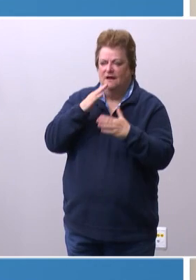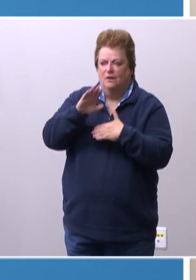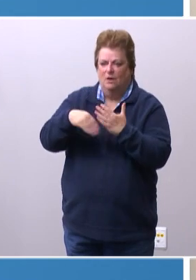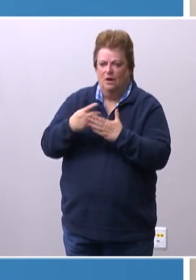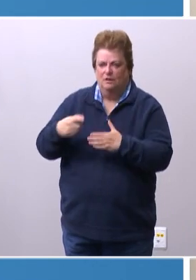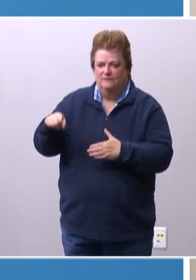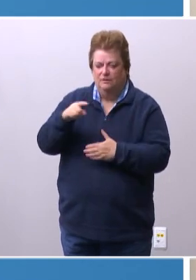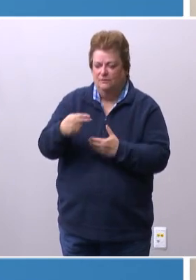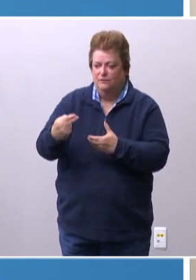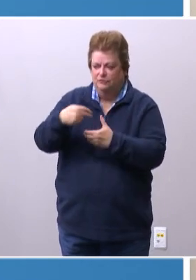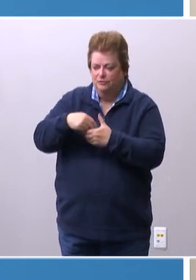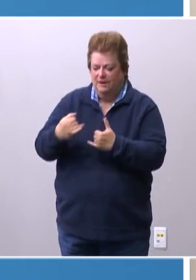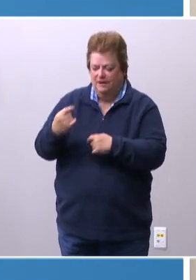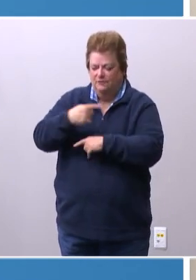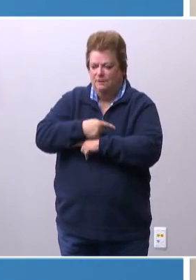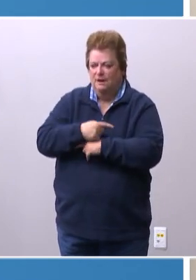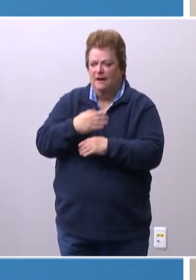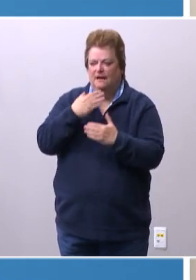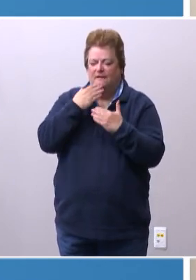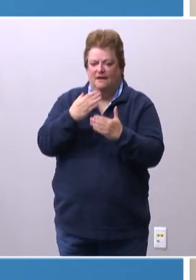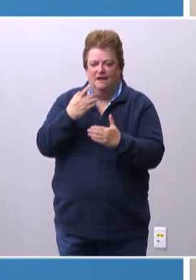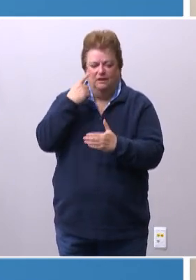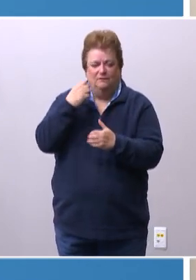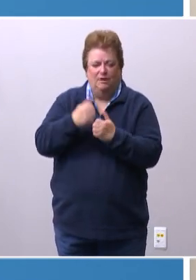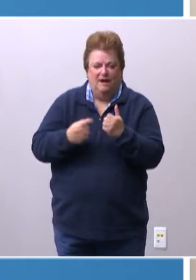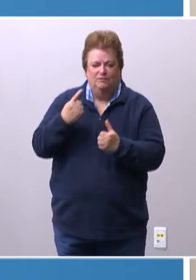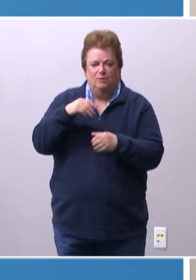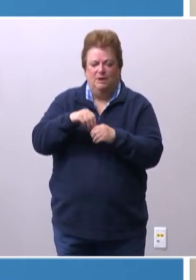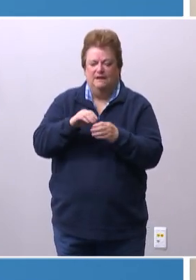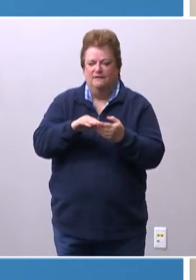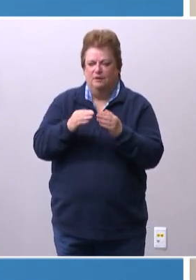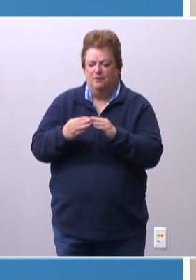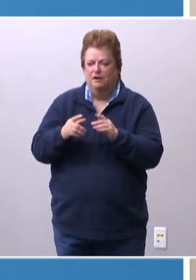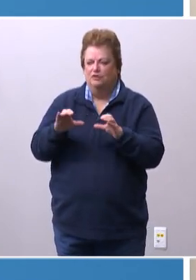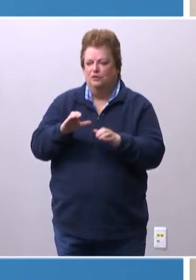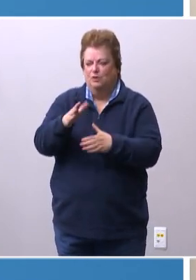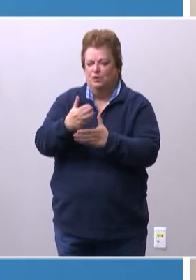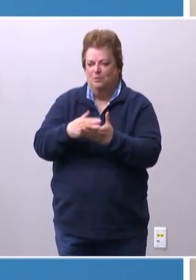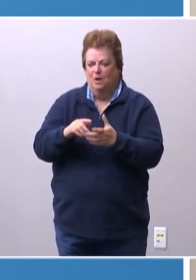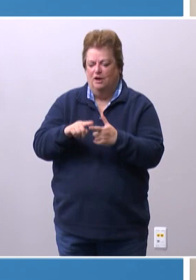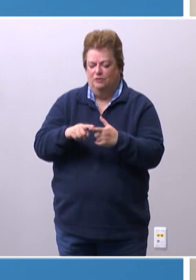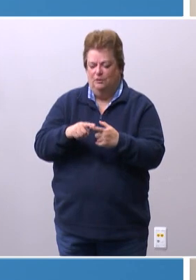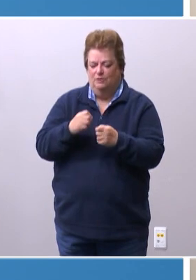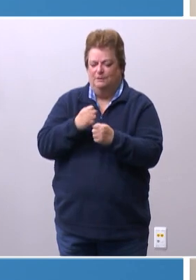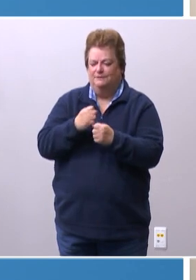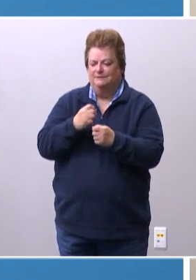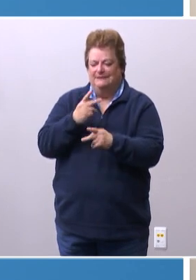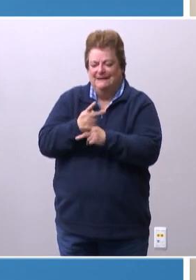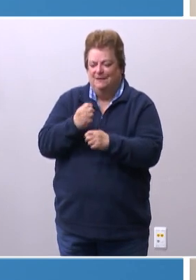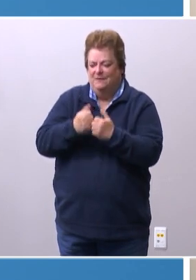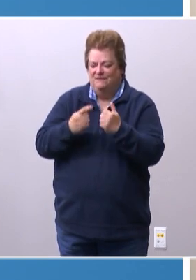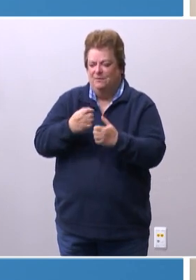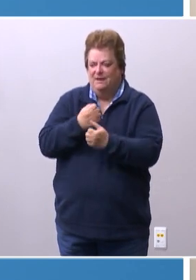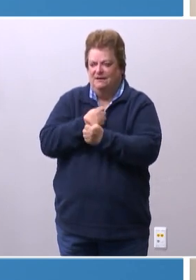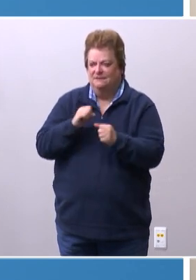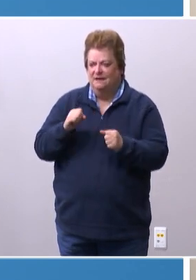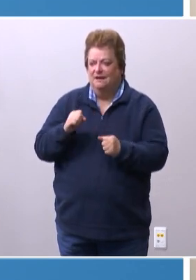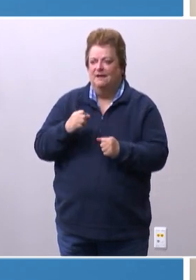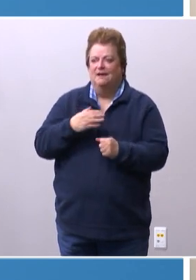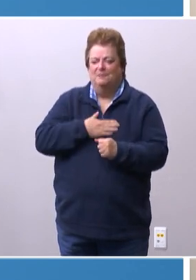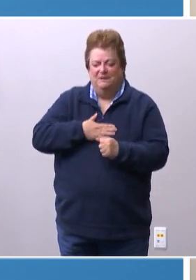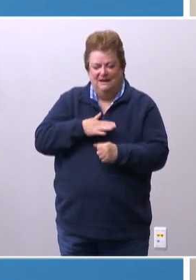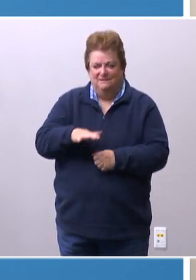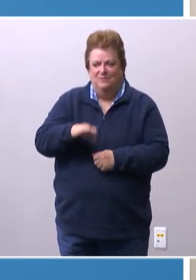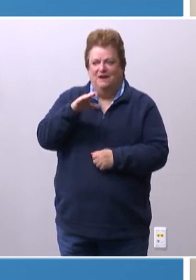joining this briefing. Thank you to everyone in our community for doing your part to keep one another safe. And don't forget to pick up your free thank